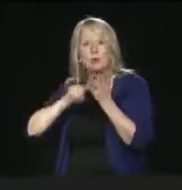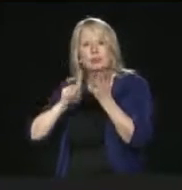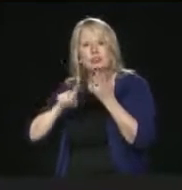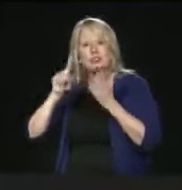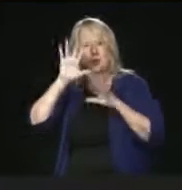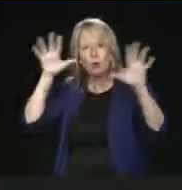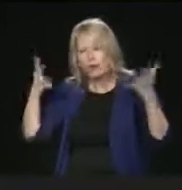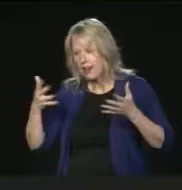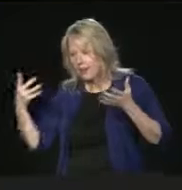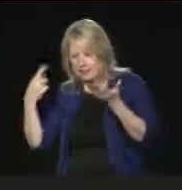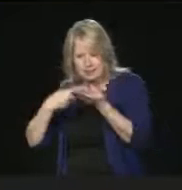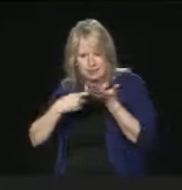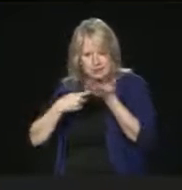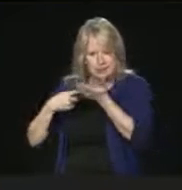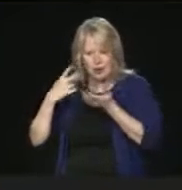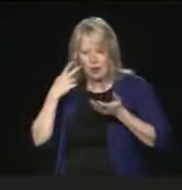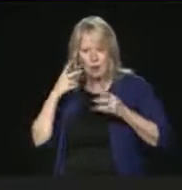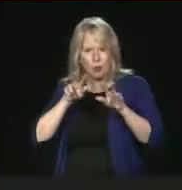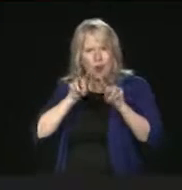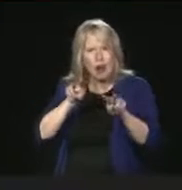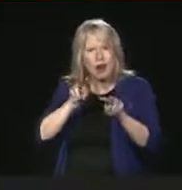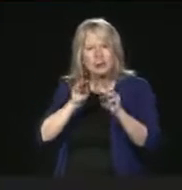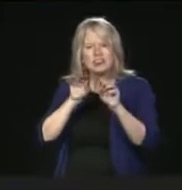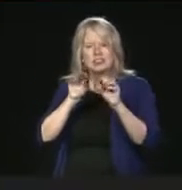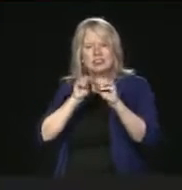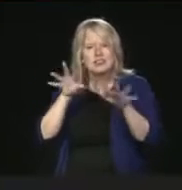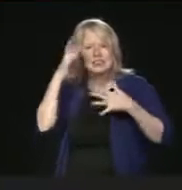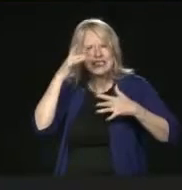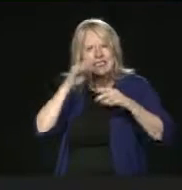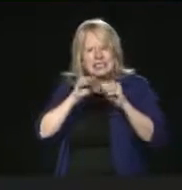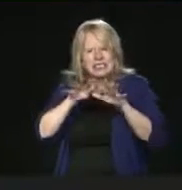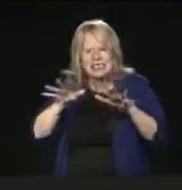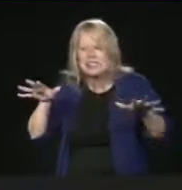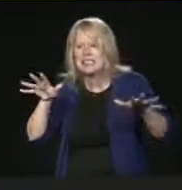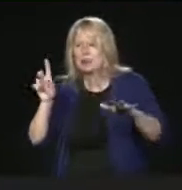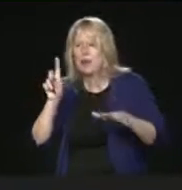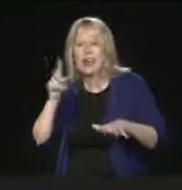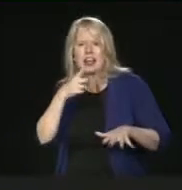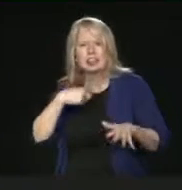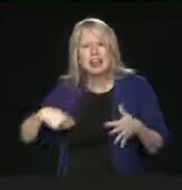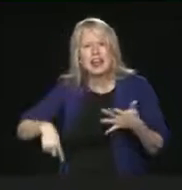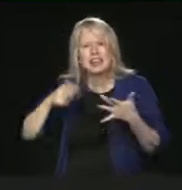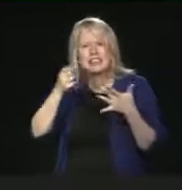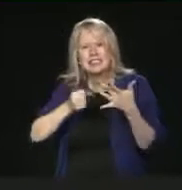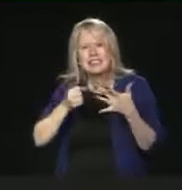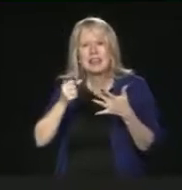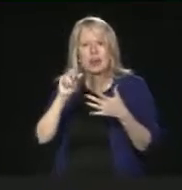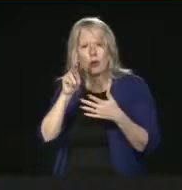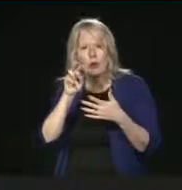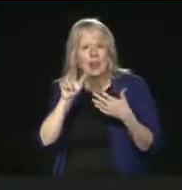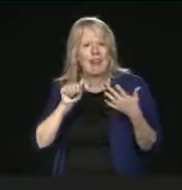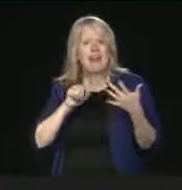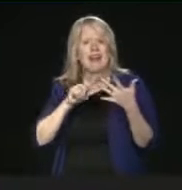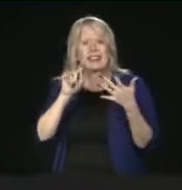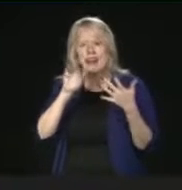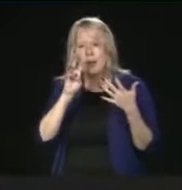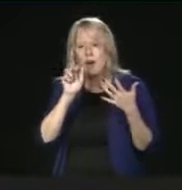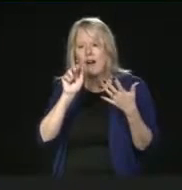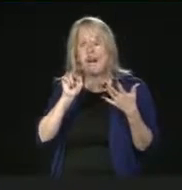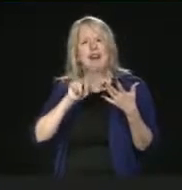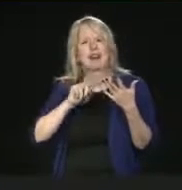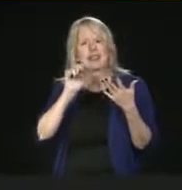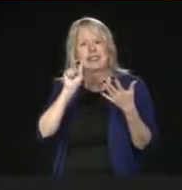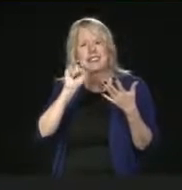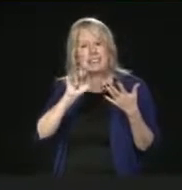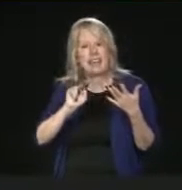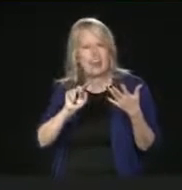the track of the spread of the disease in China, in places like South Korea, in places like Taiwan and Singapore,